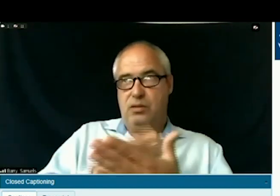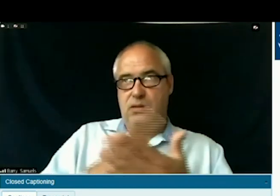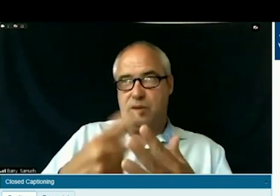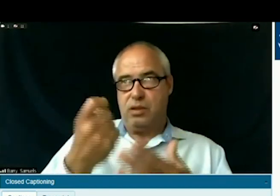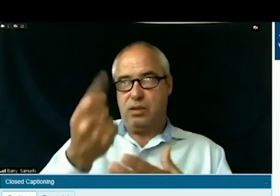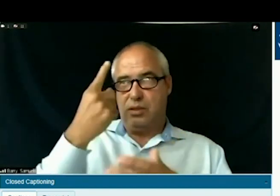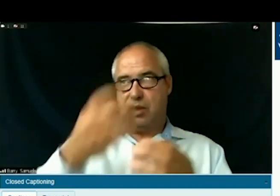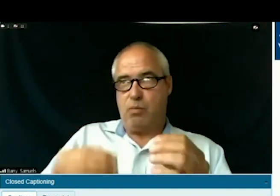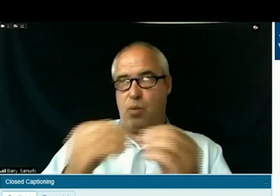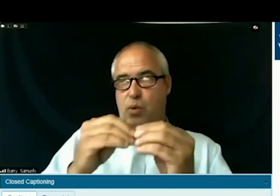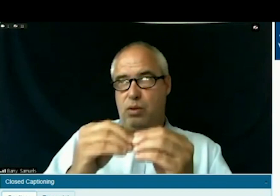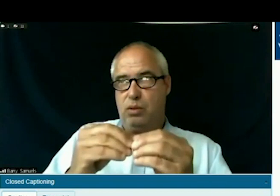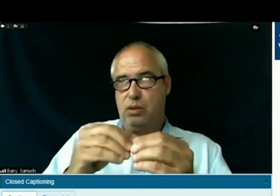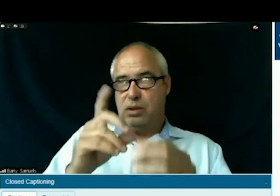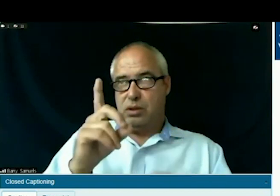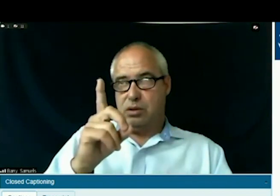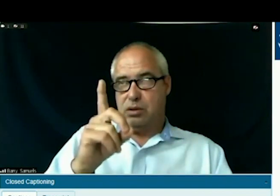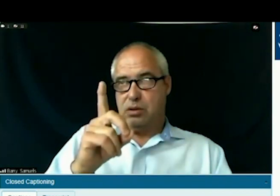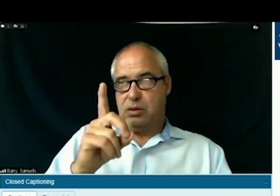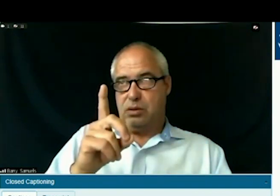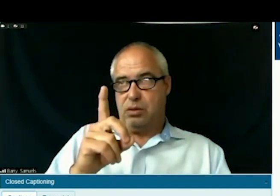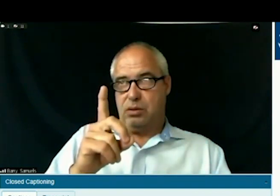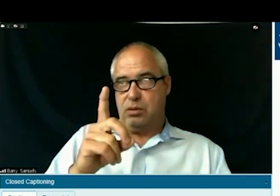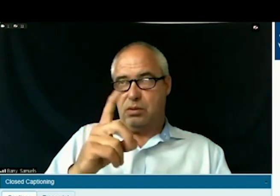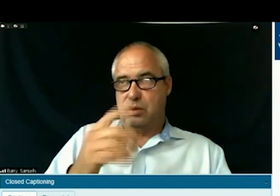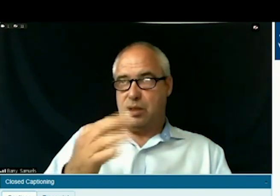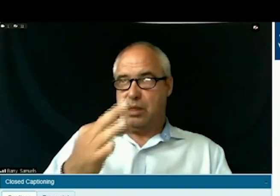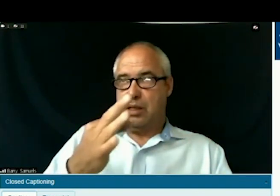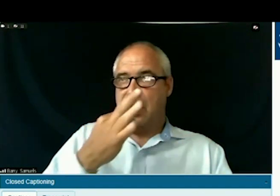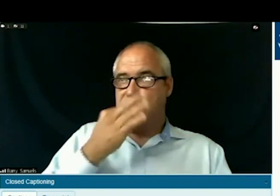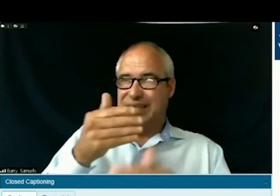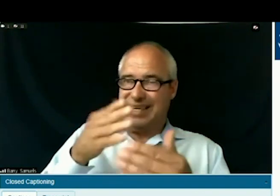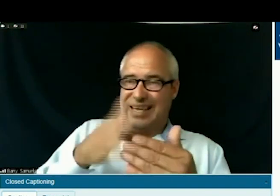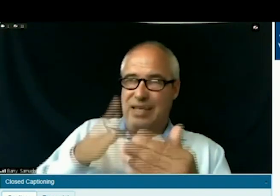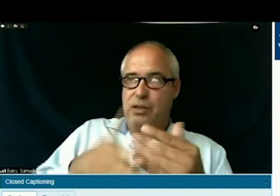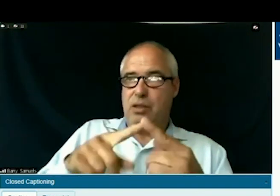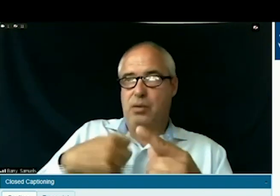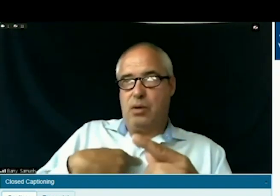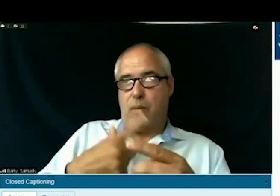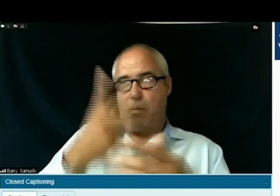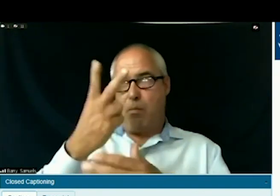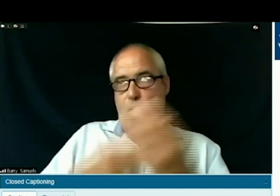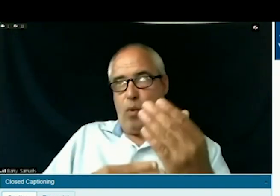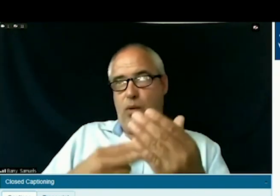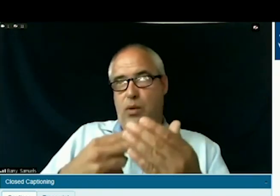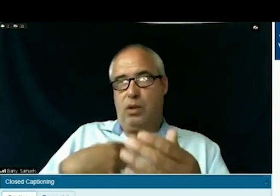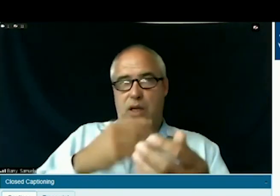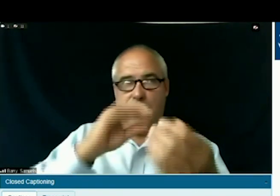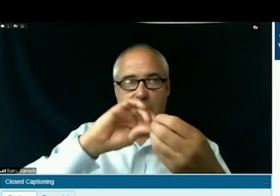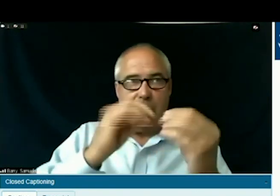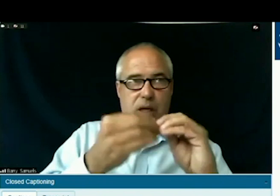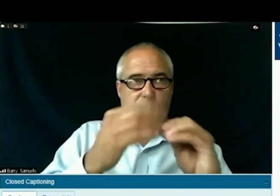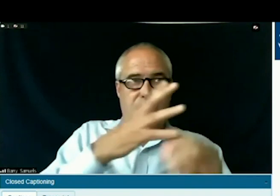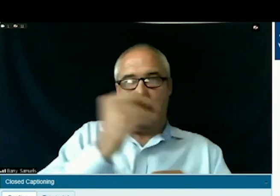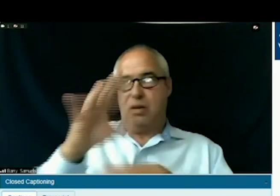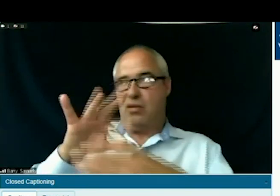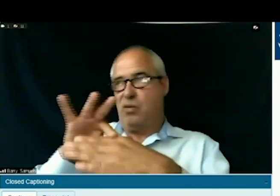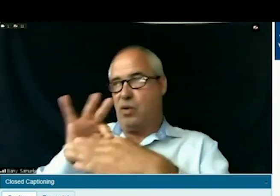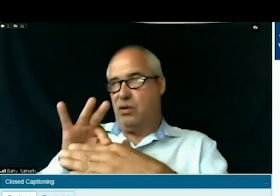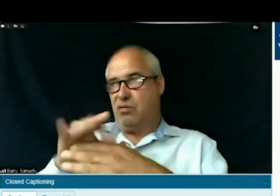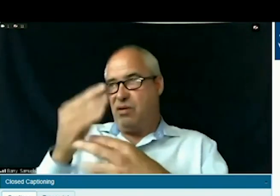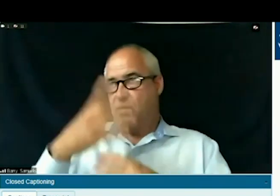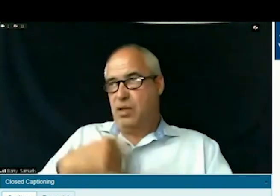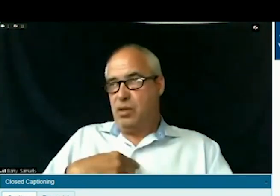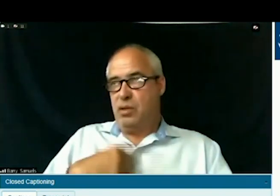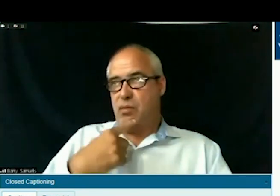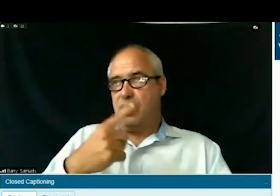to Dr. Good's, excellent ending of we need both quantitative and qualitative data to really know more about that. I'll also